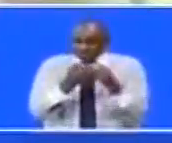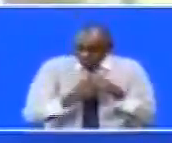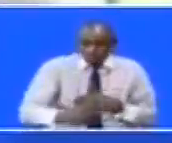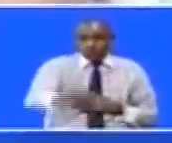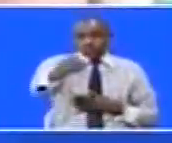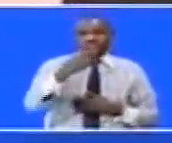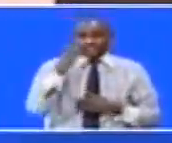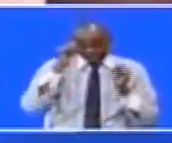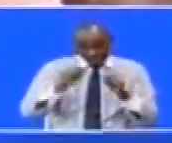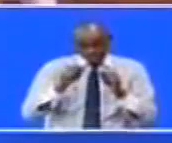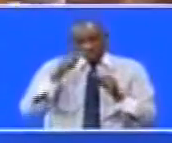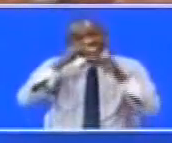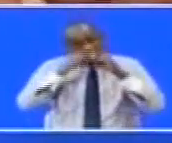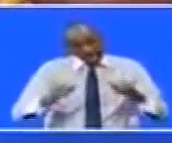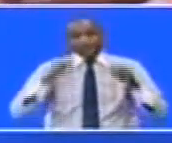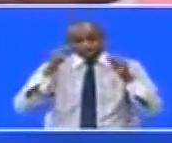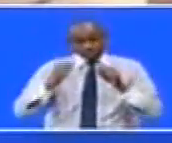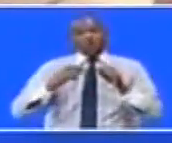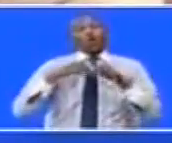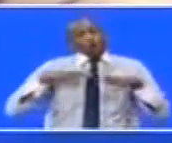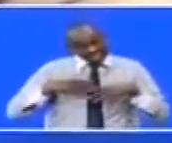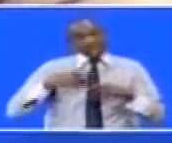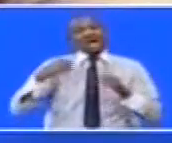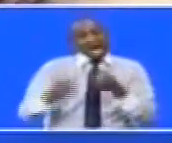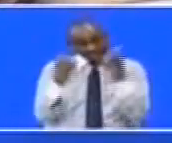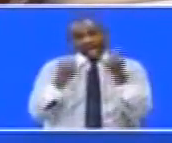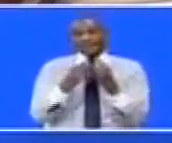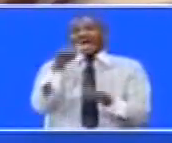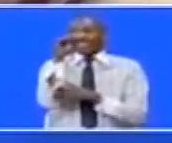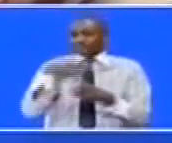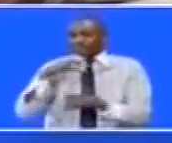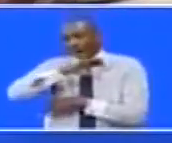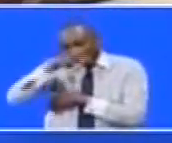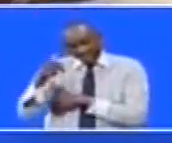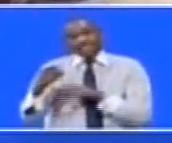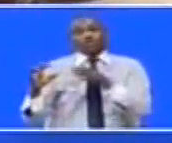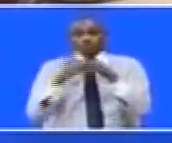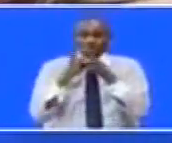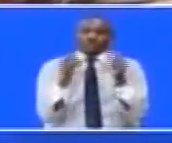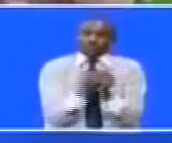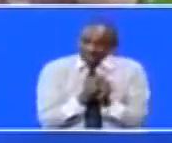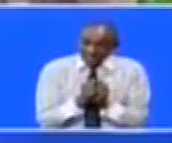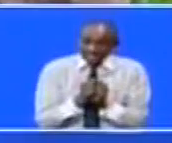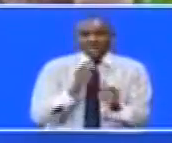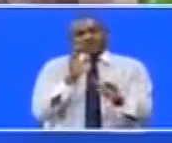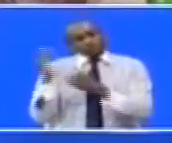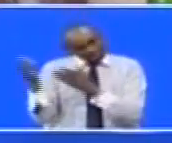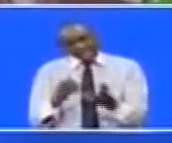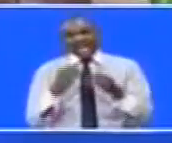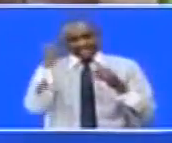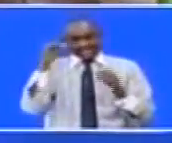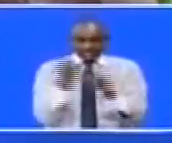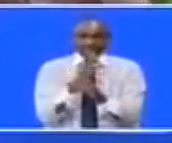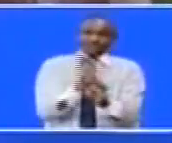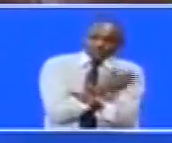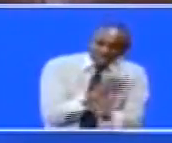organizers hope to hold such camps every school holiday and are calling on other stakeholders in other fields, such as music, acting and